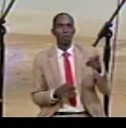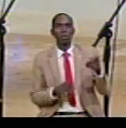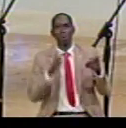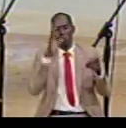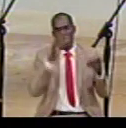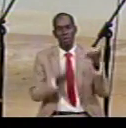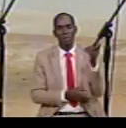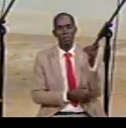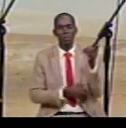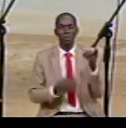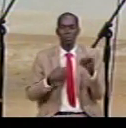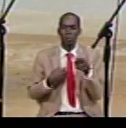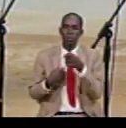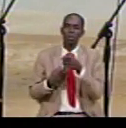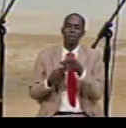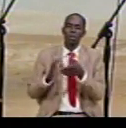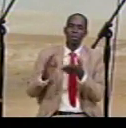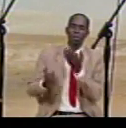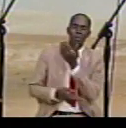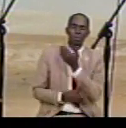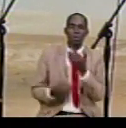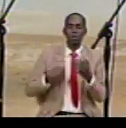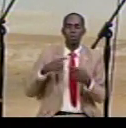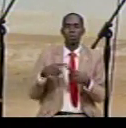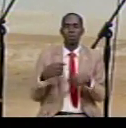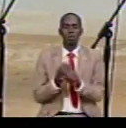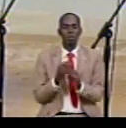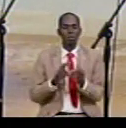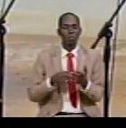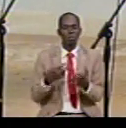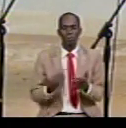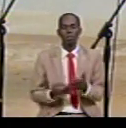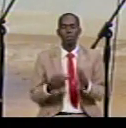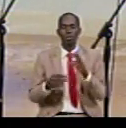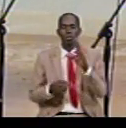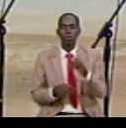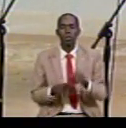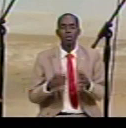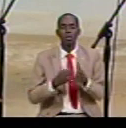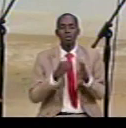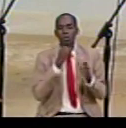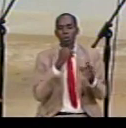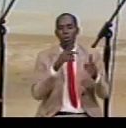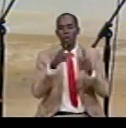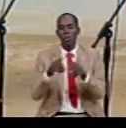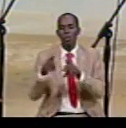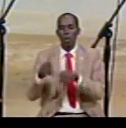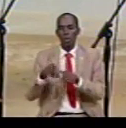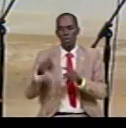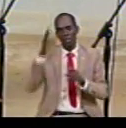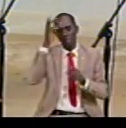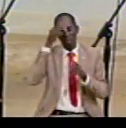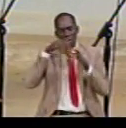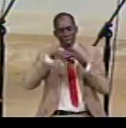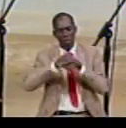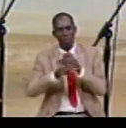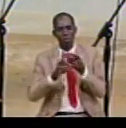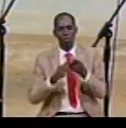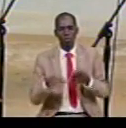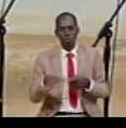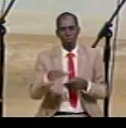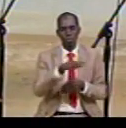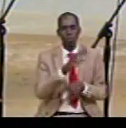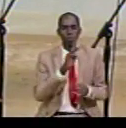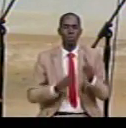somebody is a source of temptation to you, run away from that person. And the key for us is that we resist the devil. Resist the